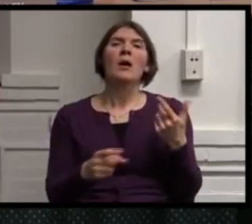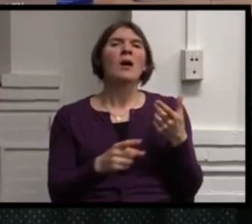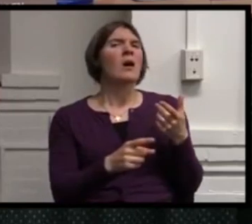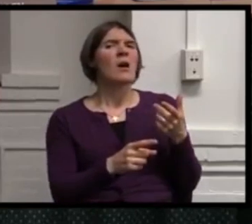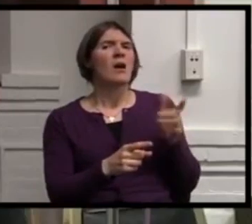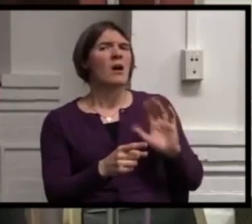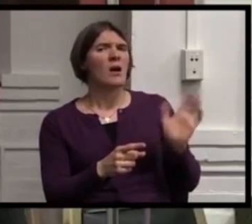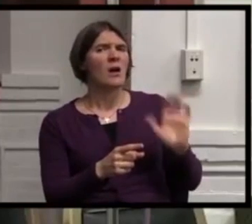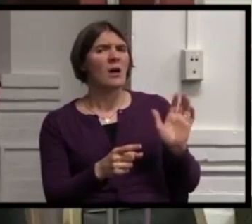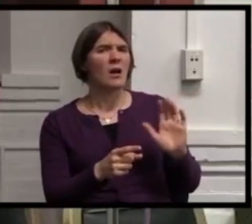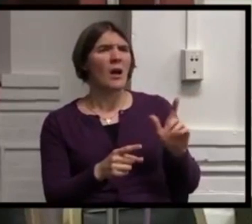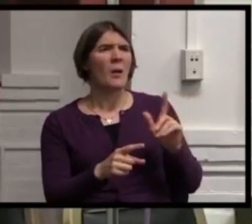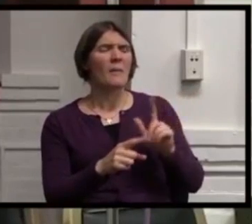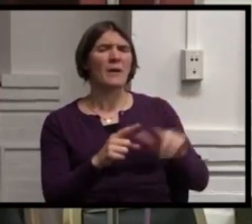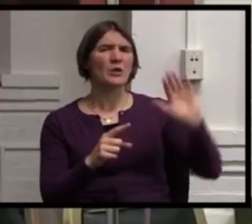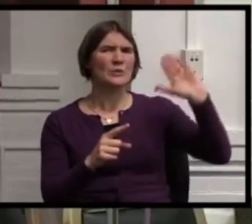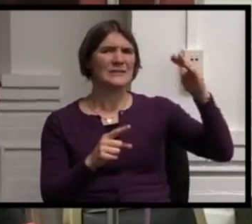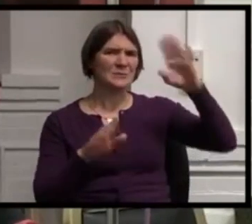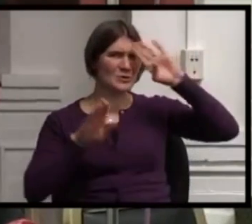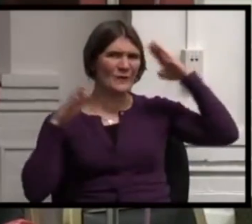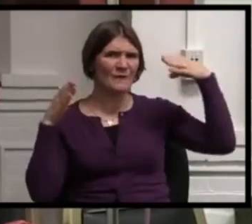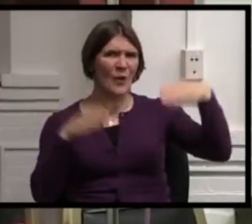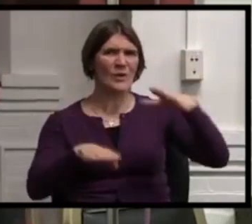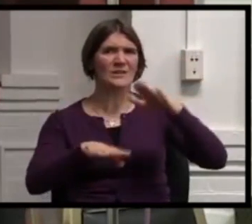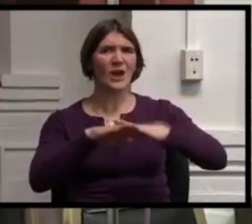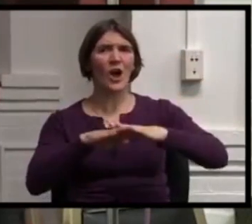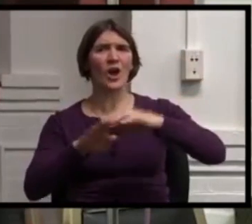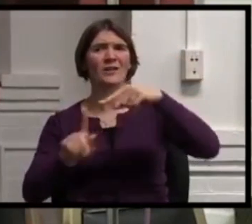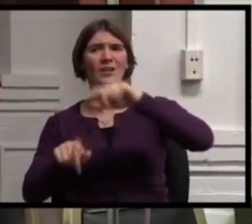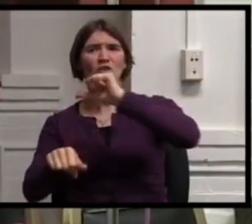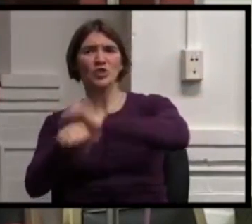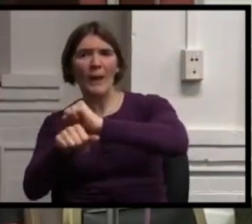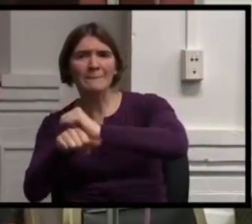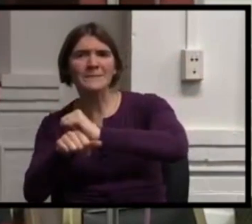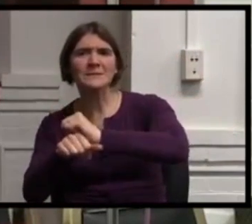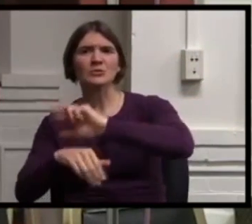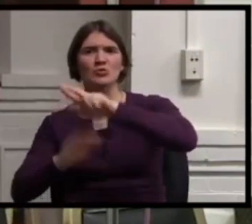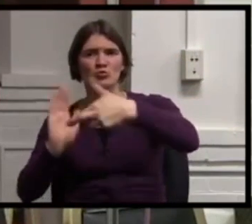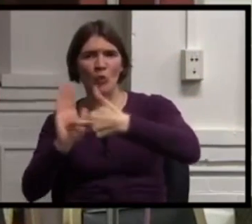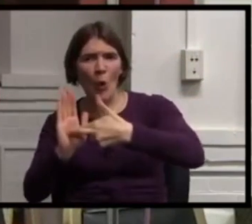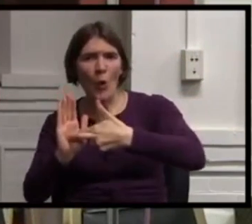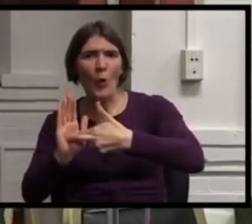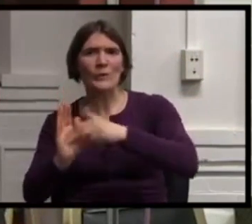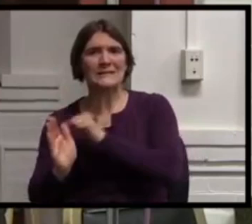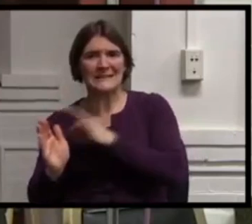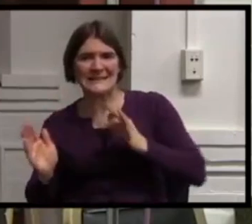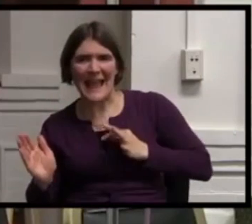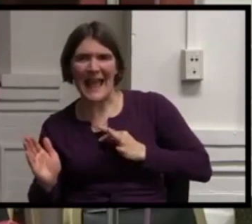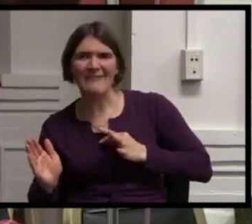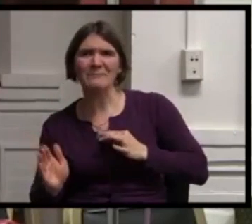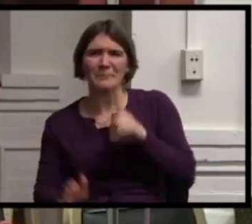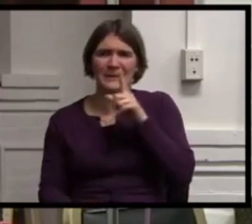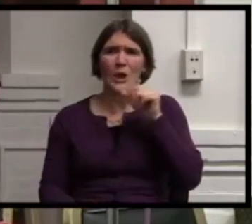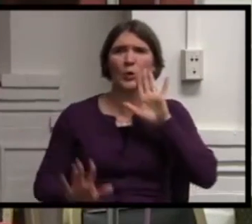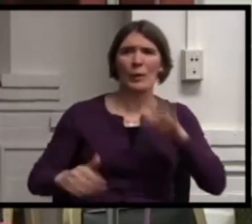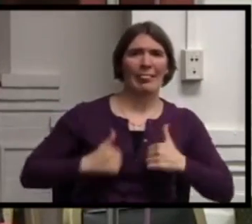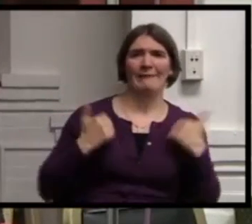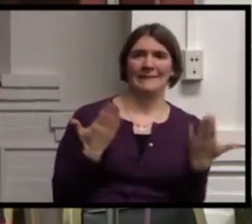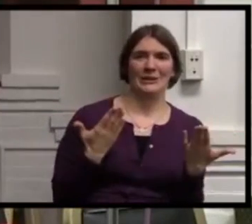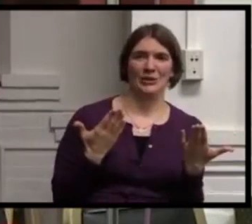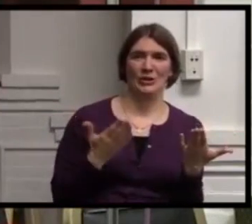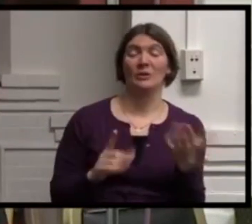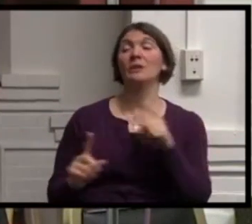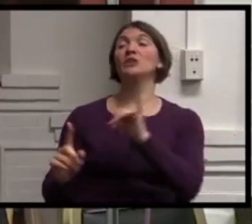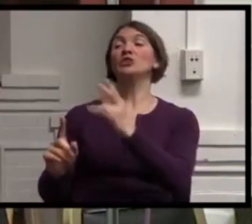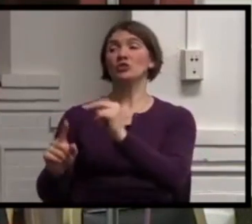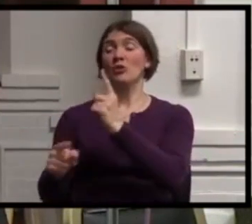think that we're focusing on positions right. in the town rather than walking down the street. Right. So,